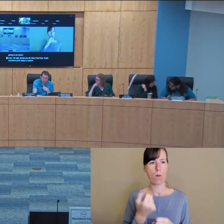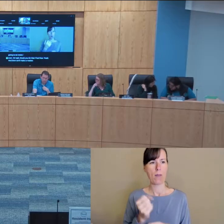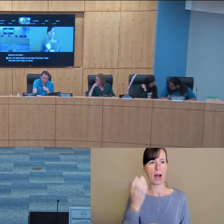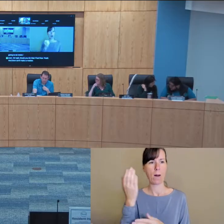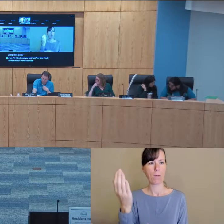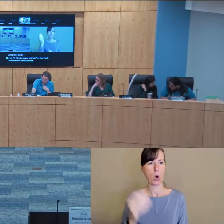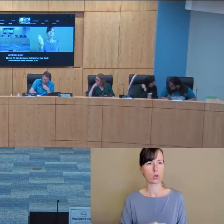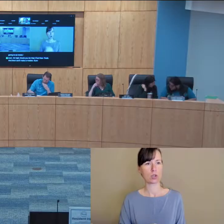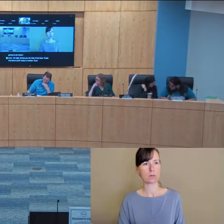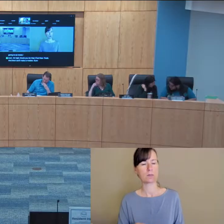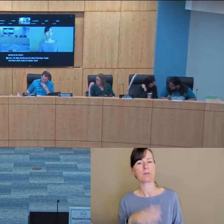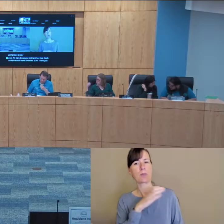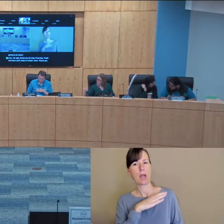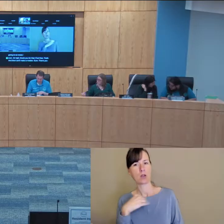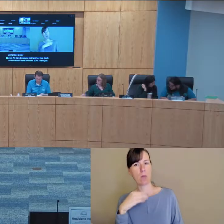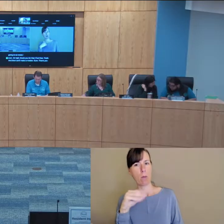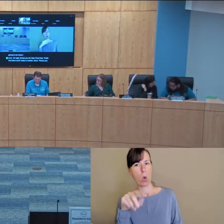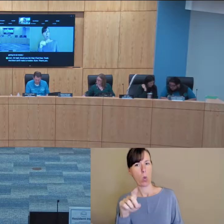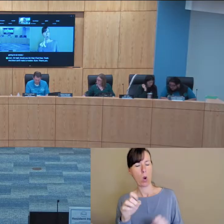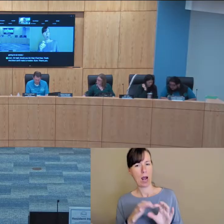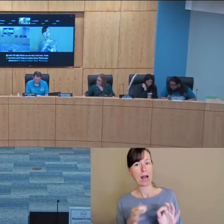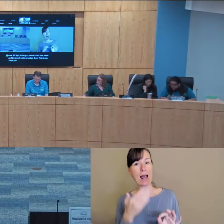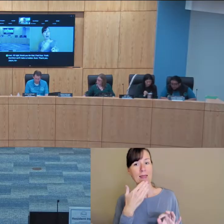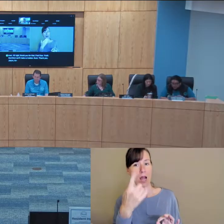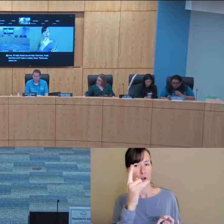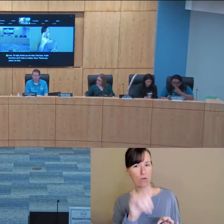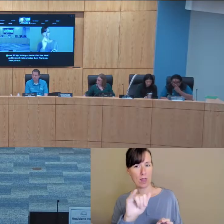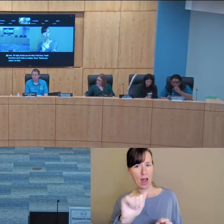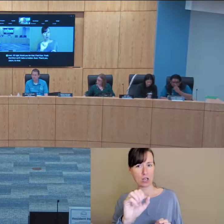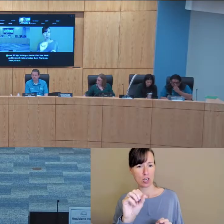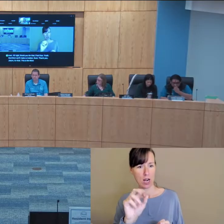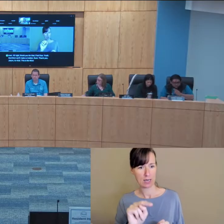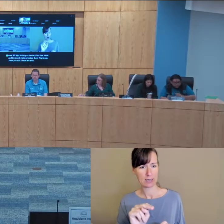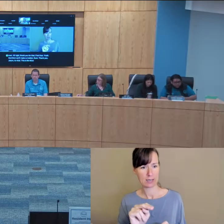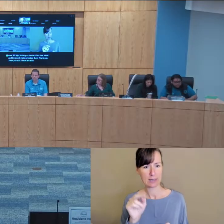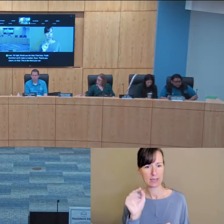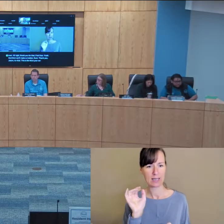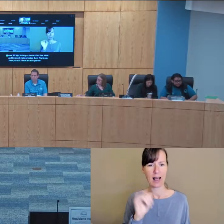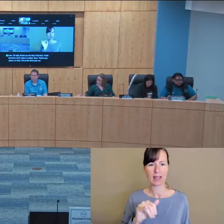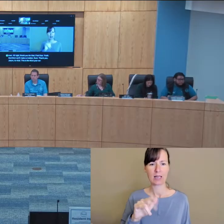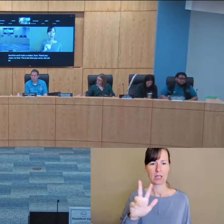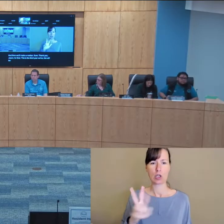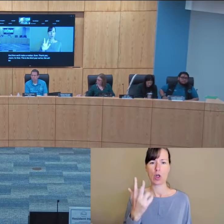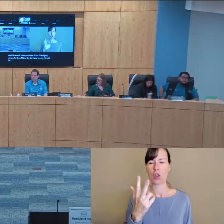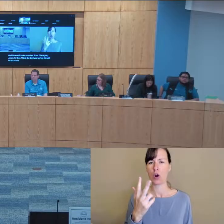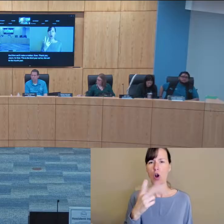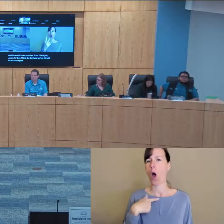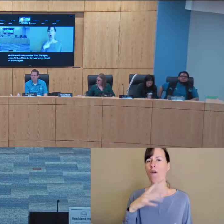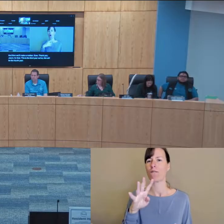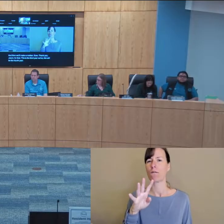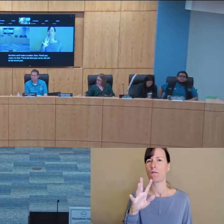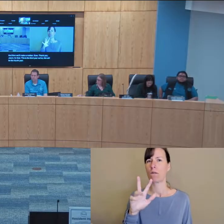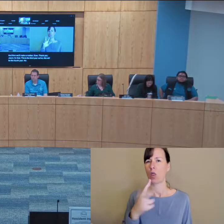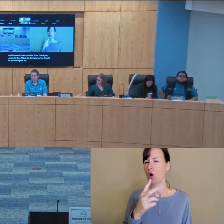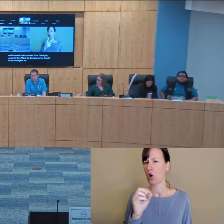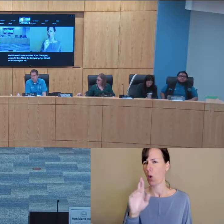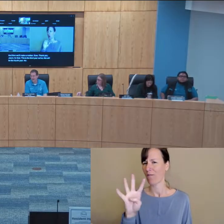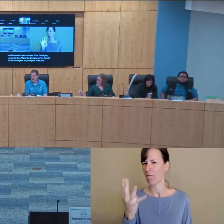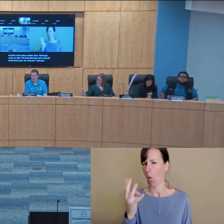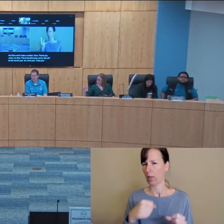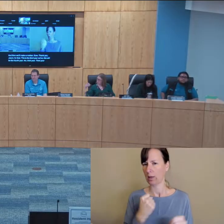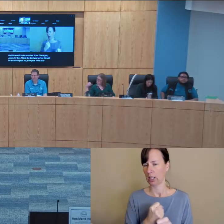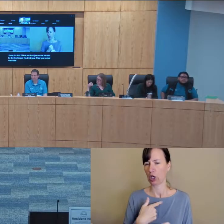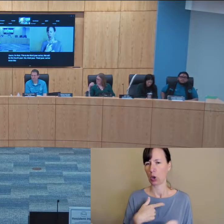Sure. Thank you, Jason, for that. This is the third year this will be the fourth year. No, third year we've done this